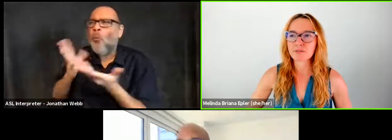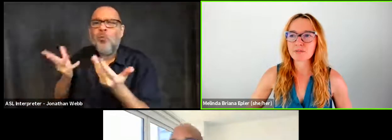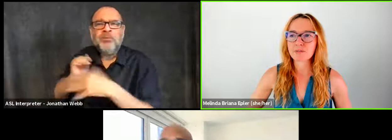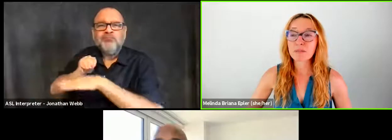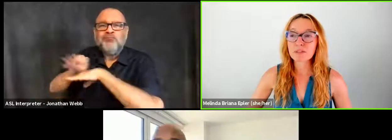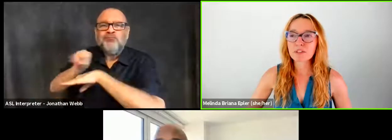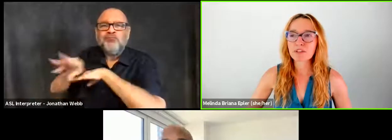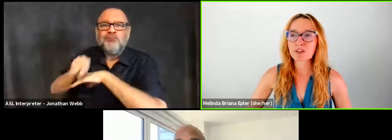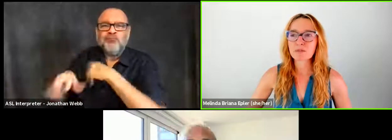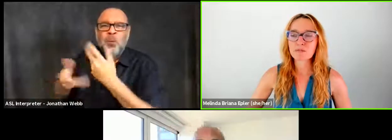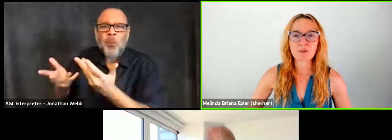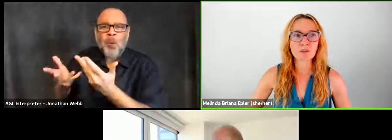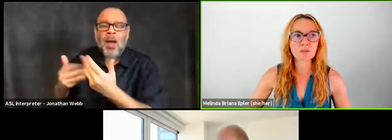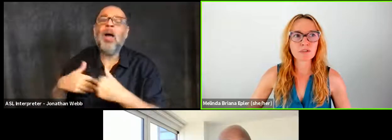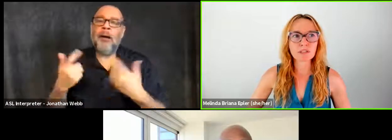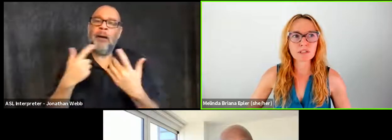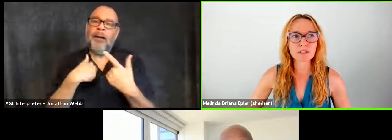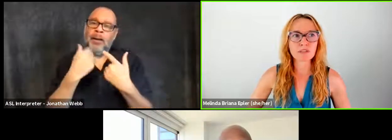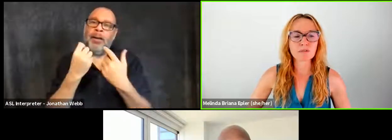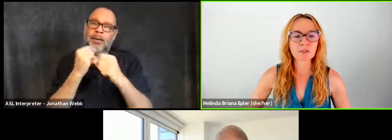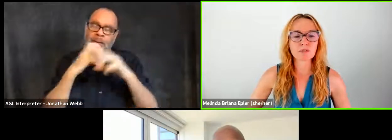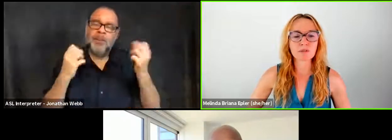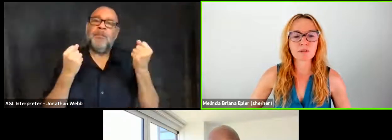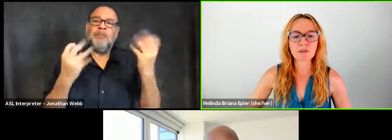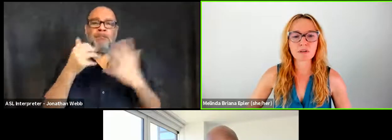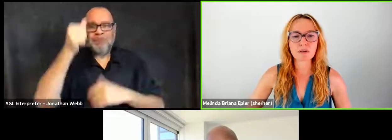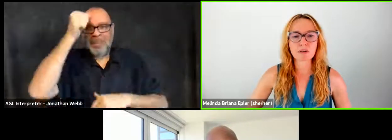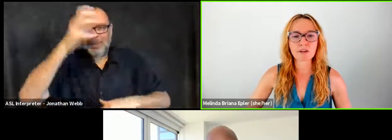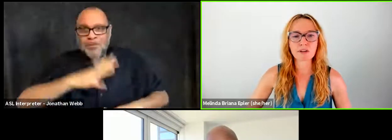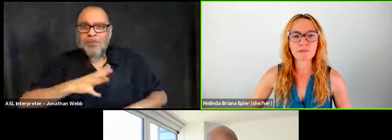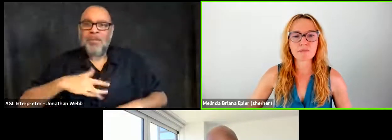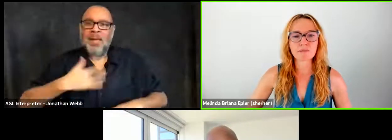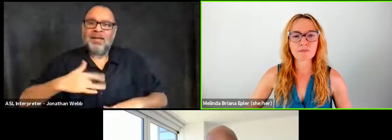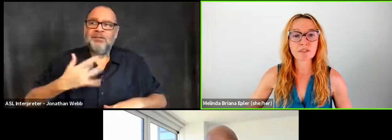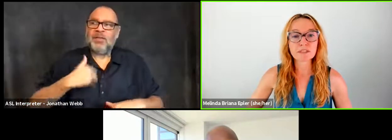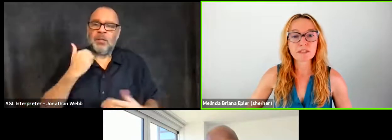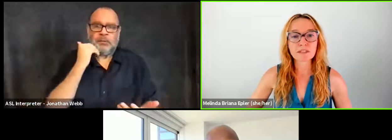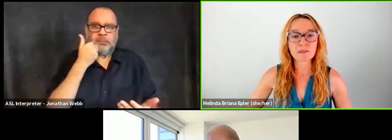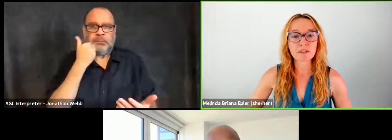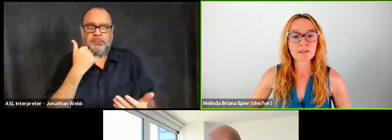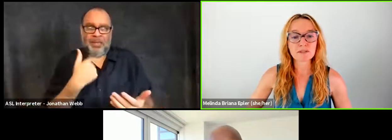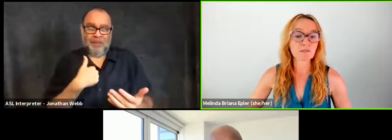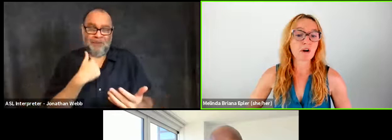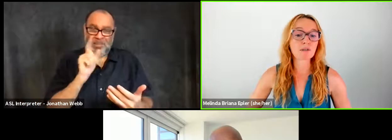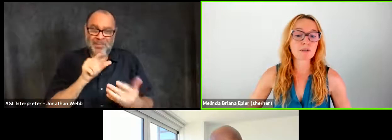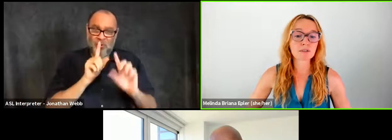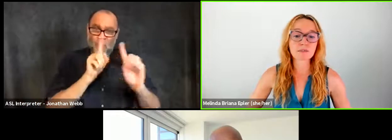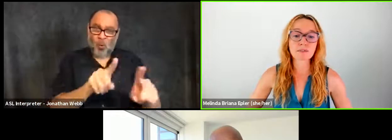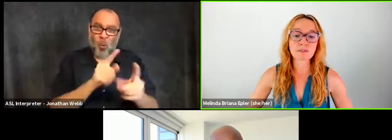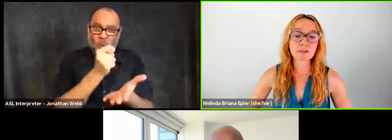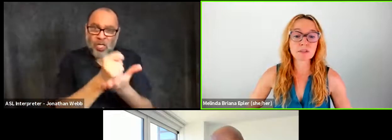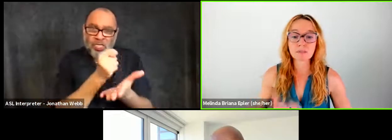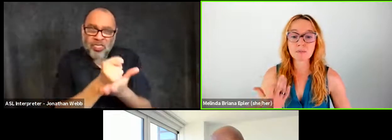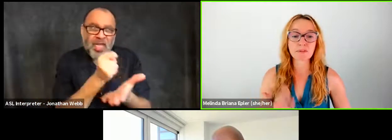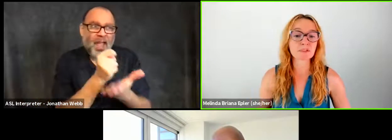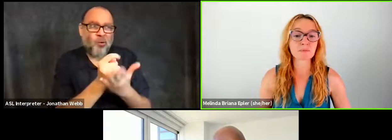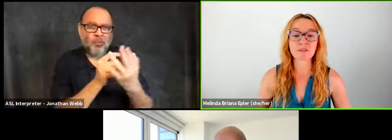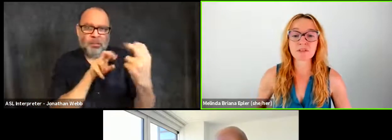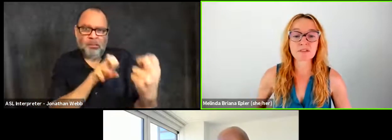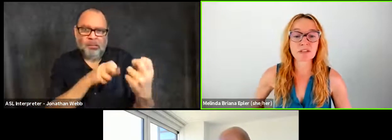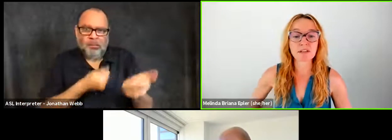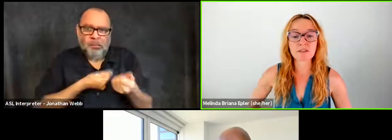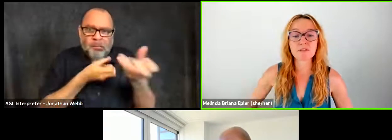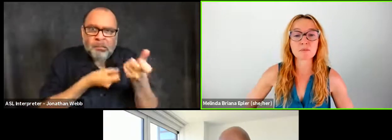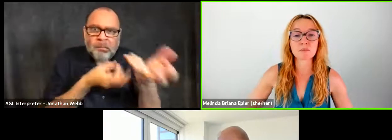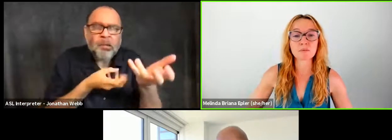of maybe feeling shame around seeking therapy, or feeling like something is wrong with them when they experience